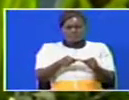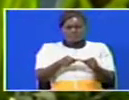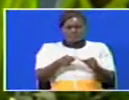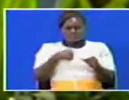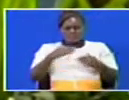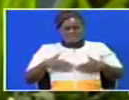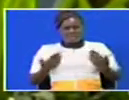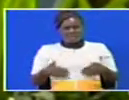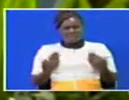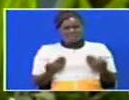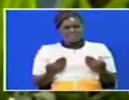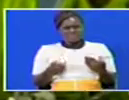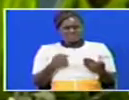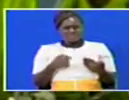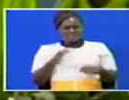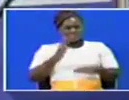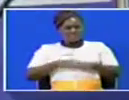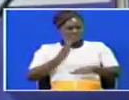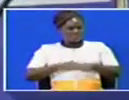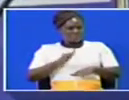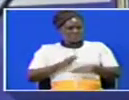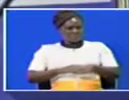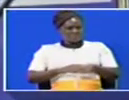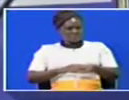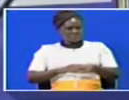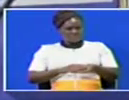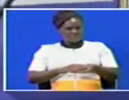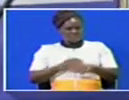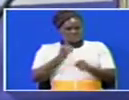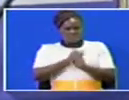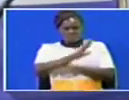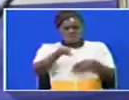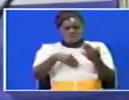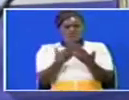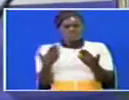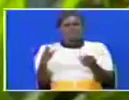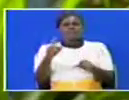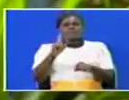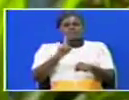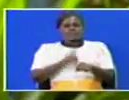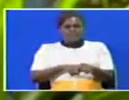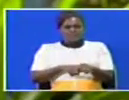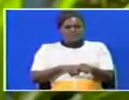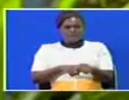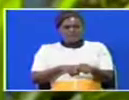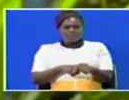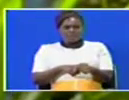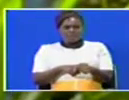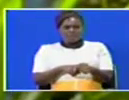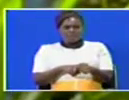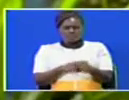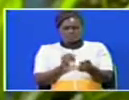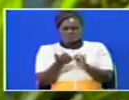I'm so happy about this. I feel so great being here. I done everything, because when we go, when we're looking about like two games which